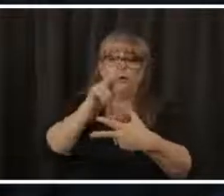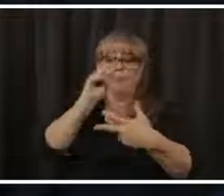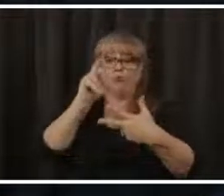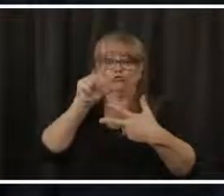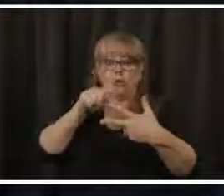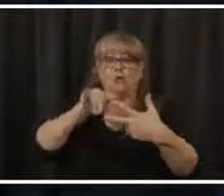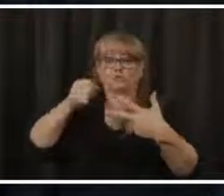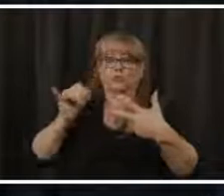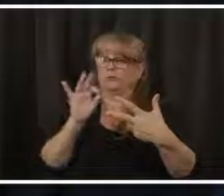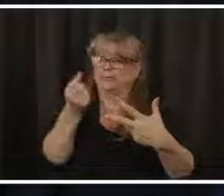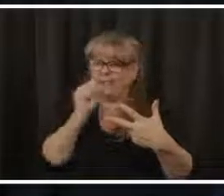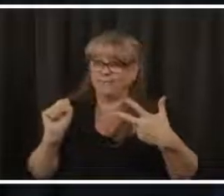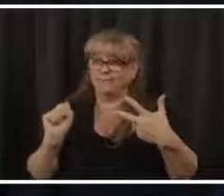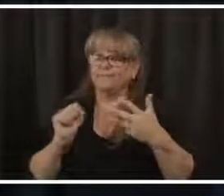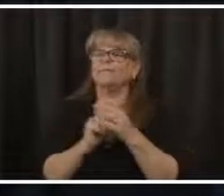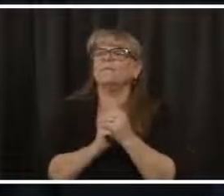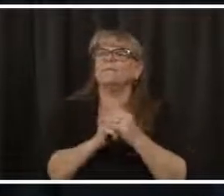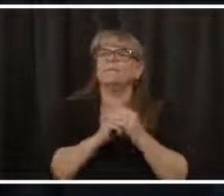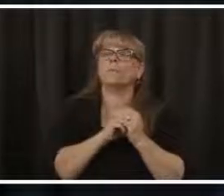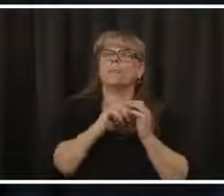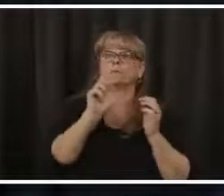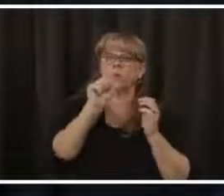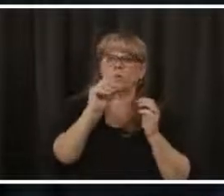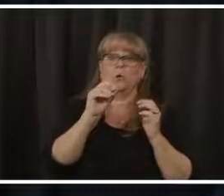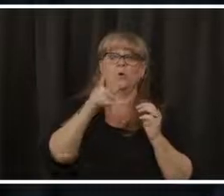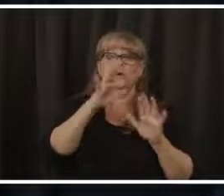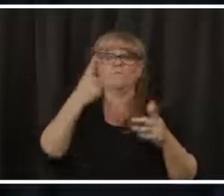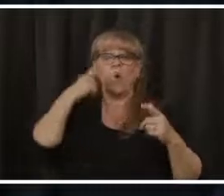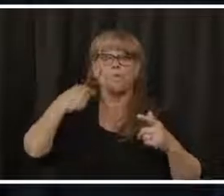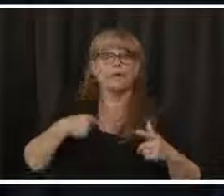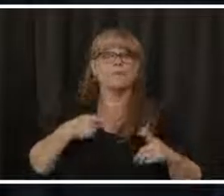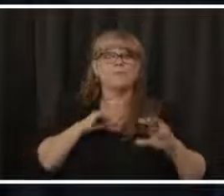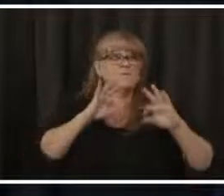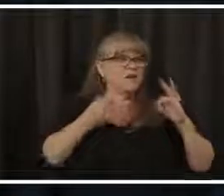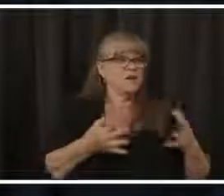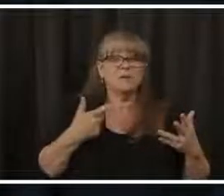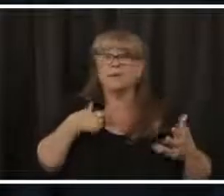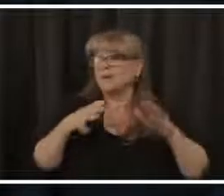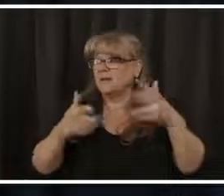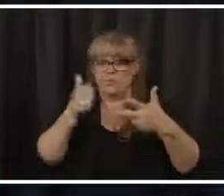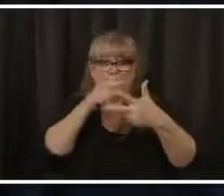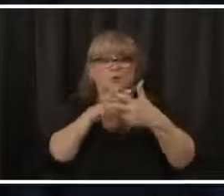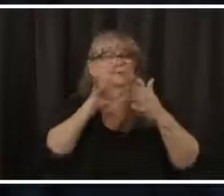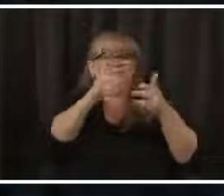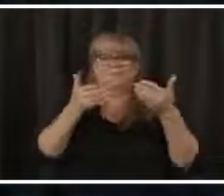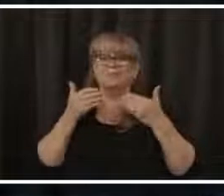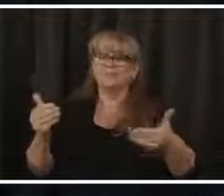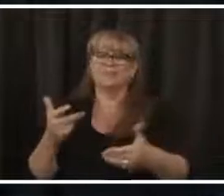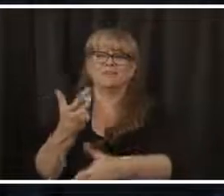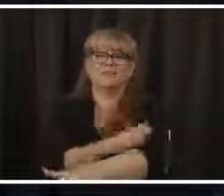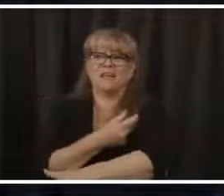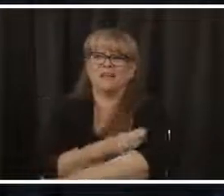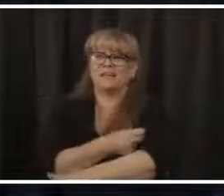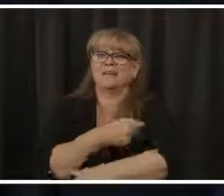for myself, my family, loved ones, and my family, of course, all vaccinated. Yours should too.